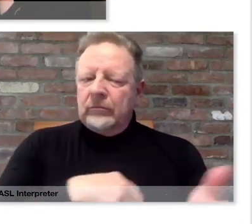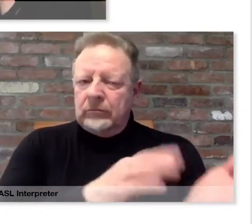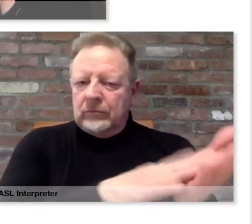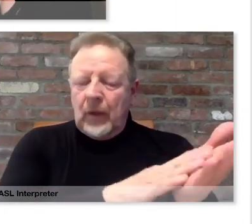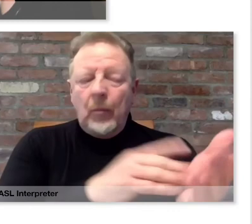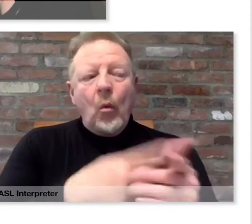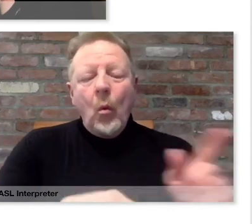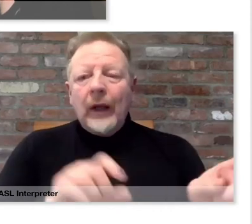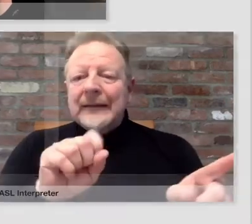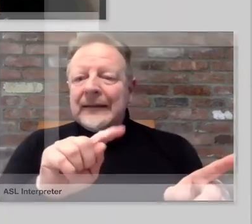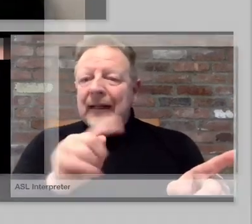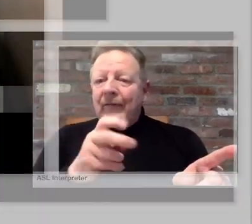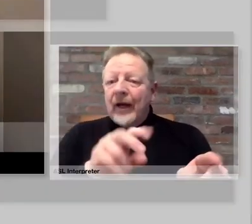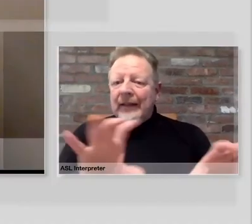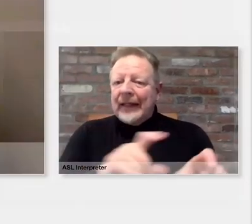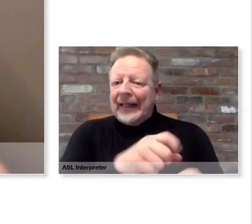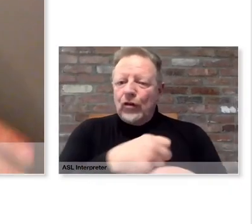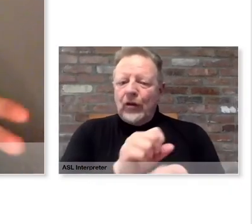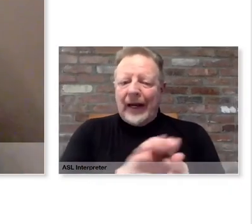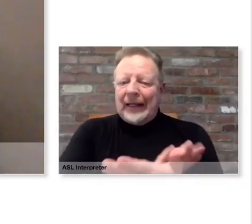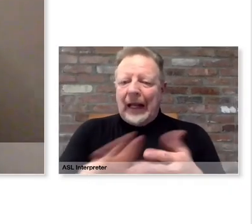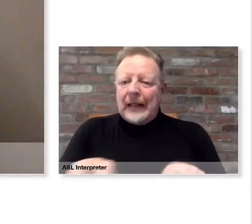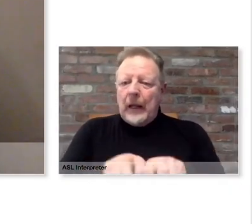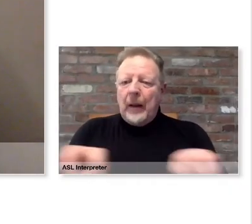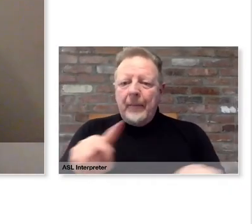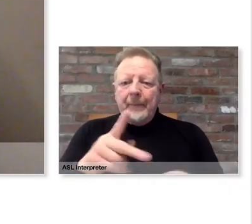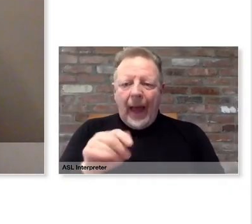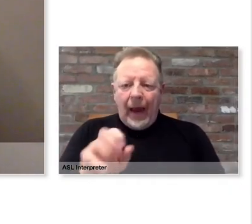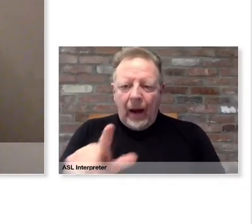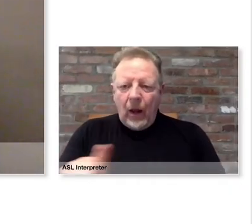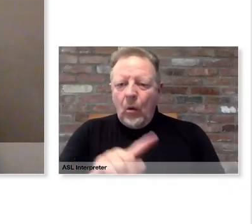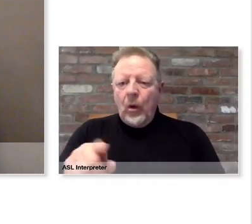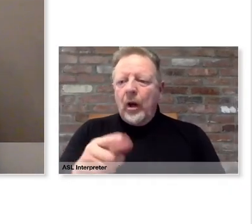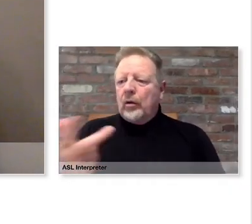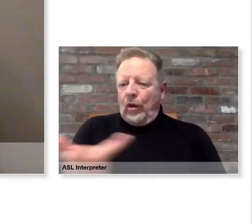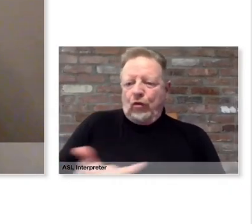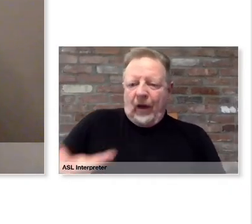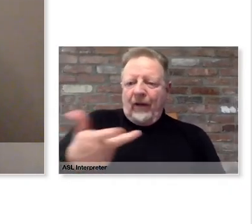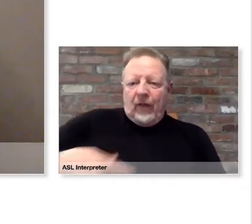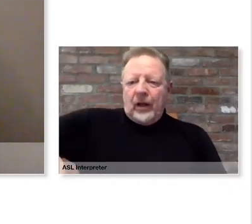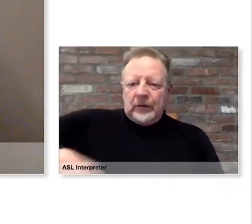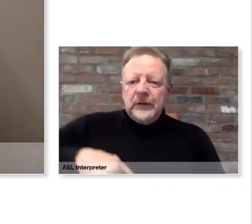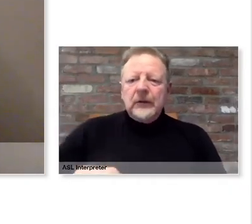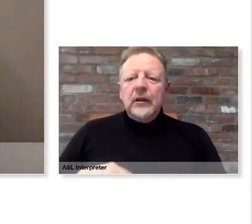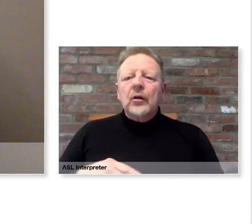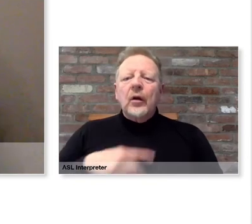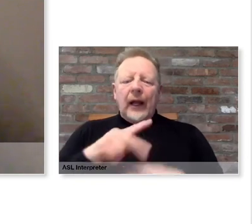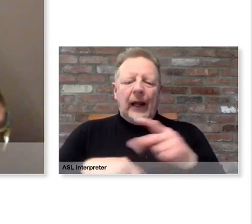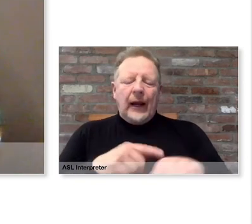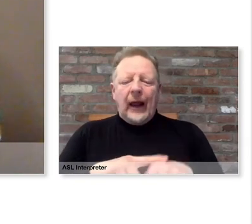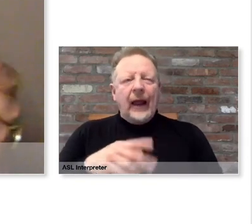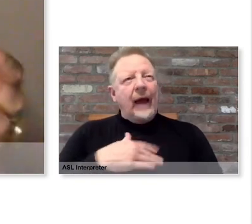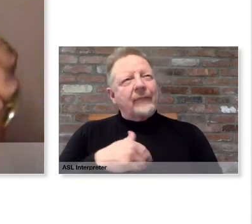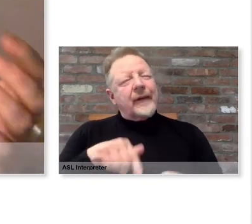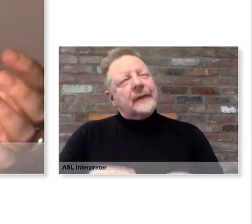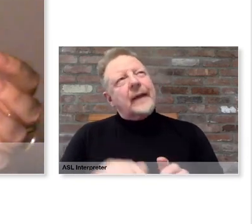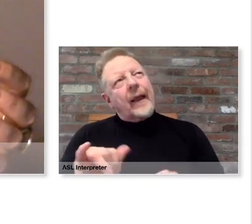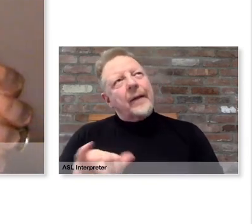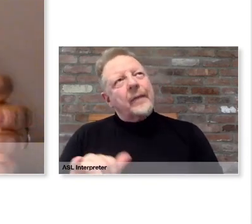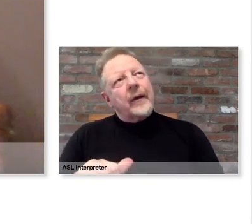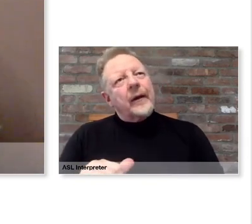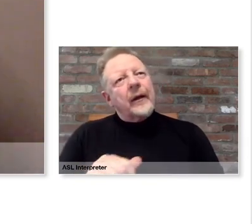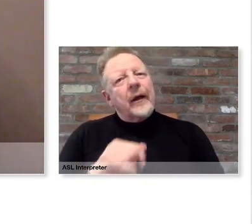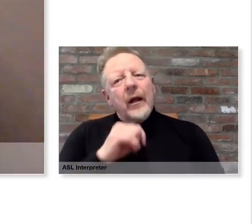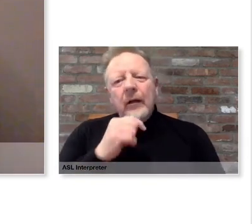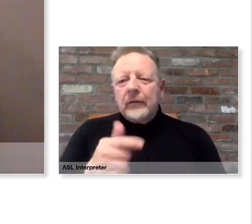he created a really nice panel in which Priya, me, and you, we kind of have this, like, I wouldn't say like flow between